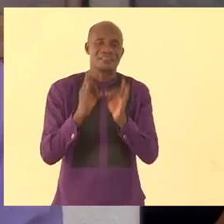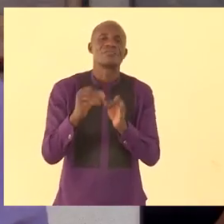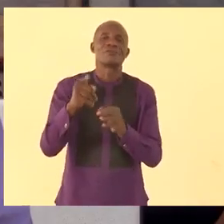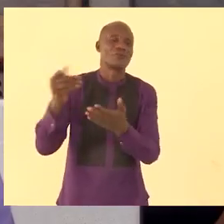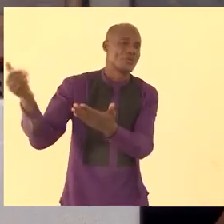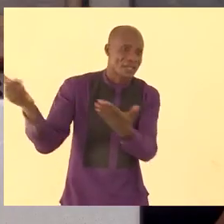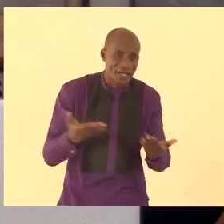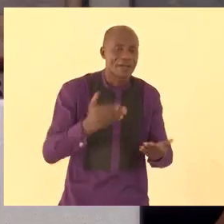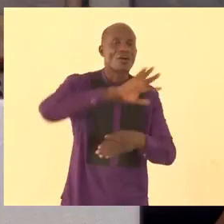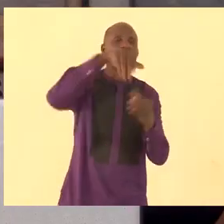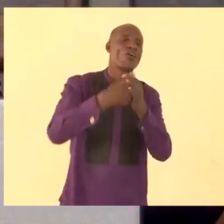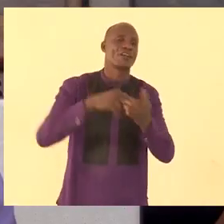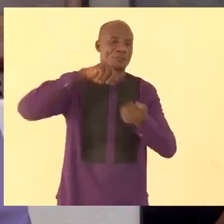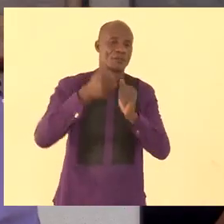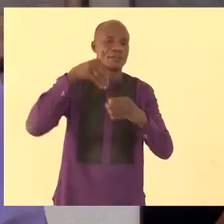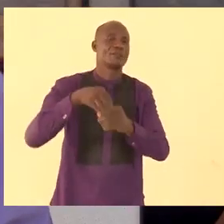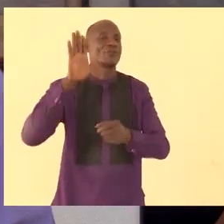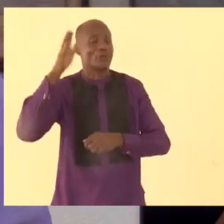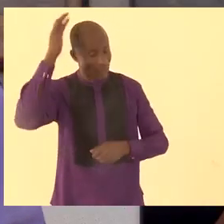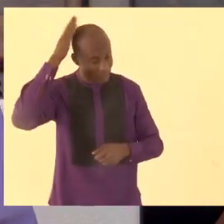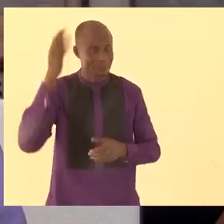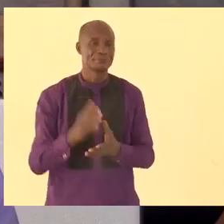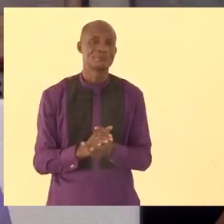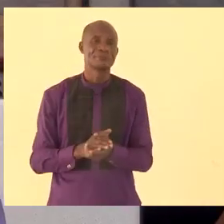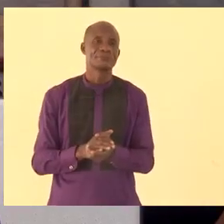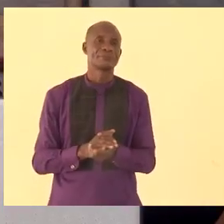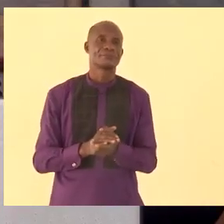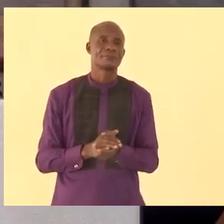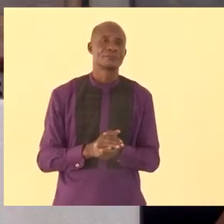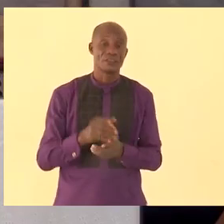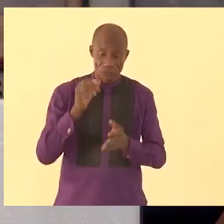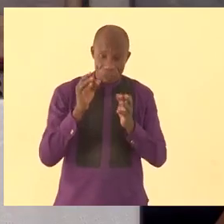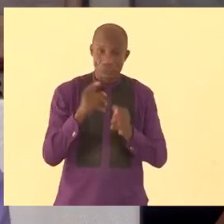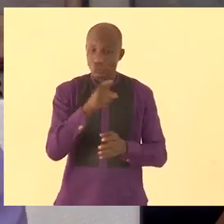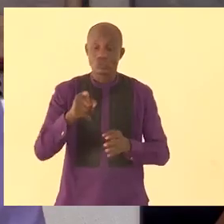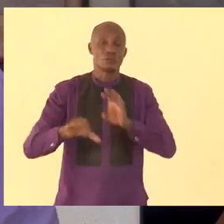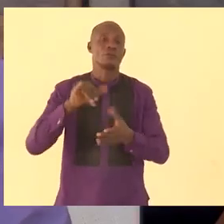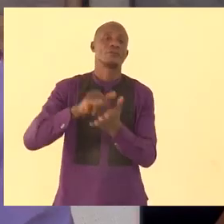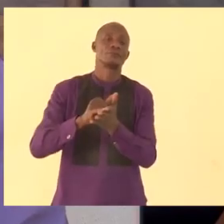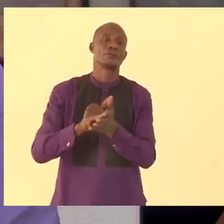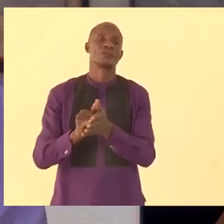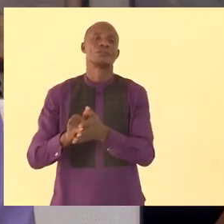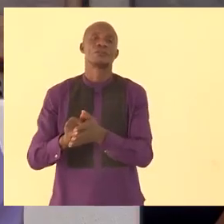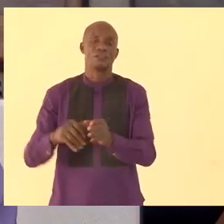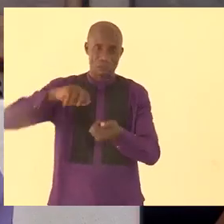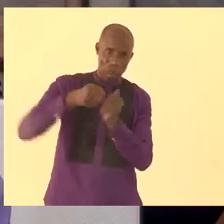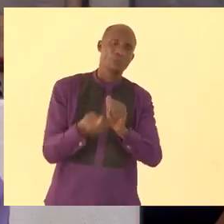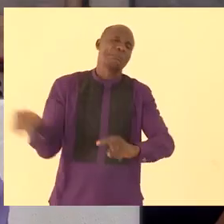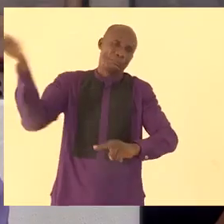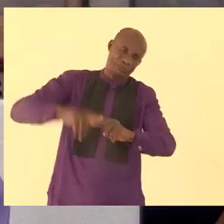head. God has not put the whole problem on your head for you to solve. You do that, what happens is that the problems get